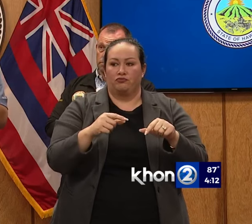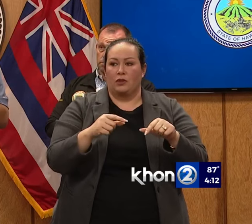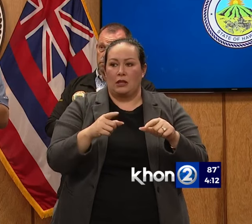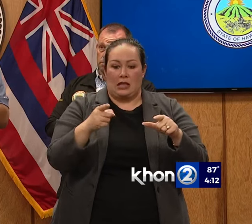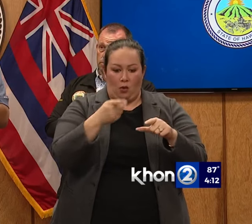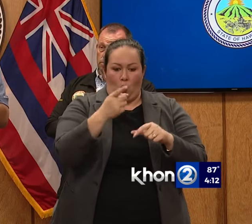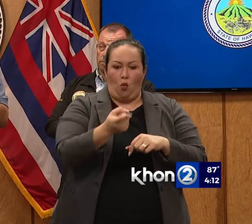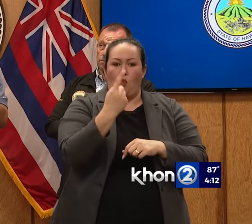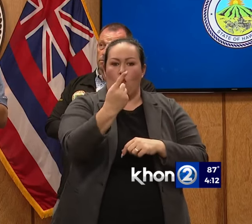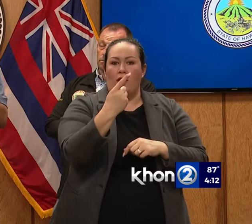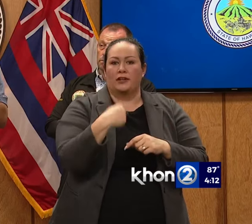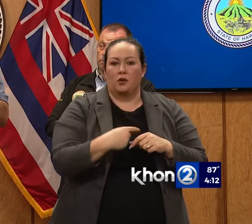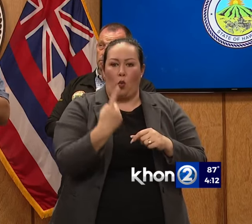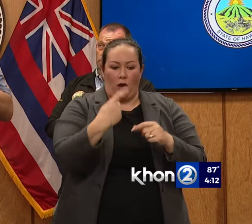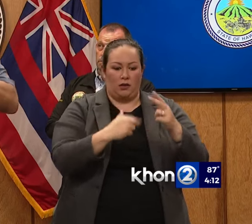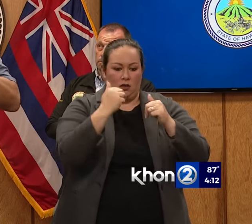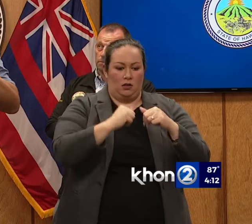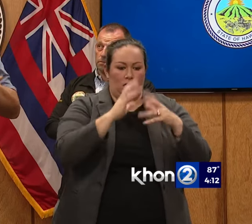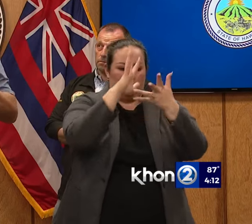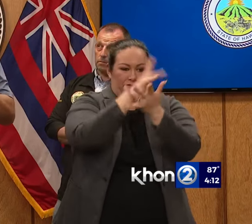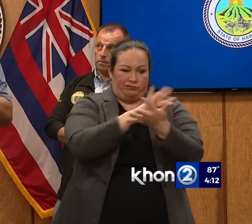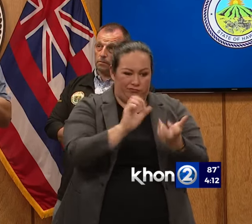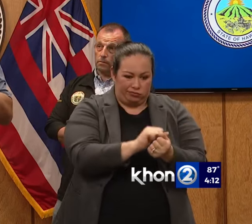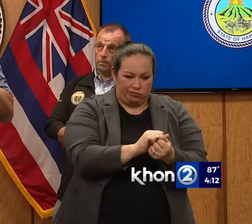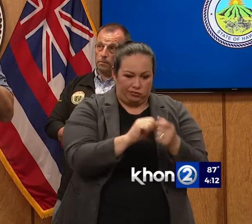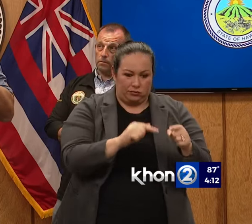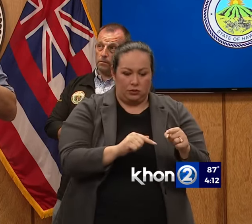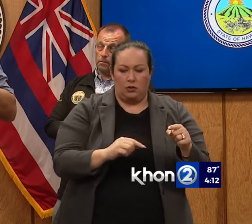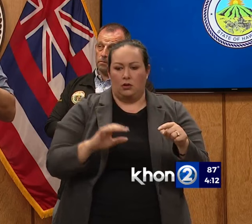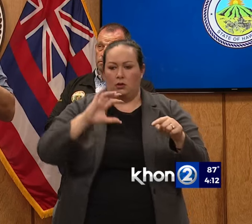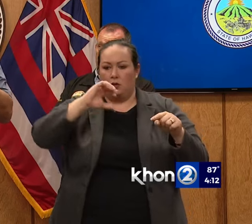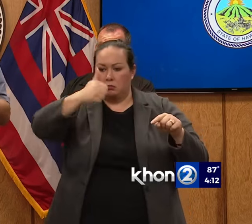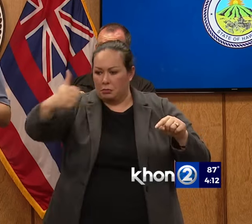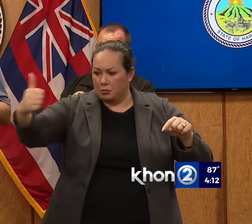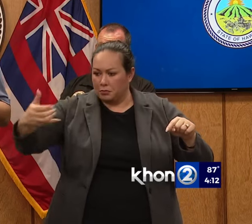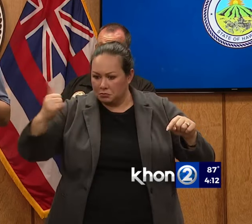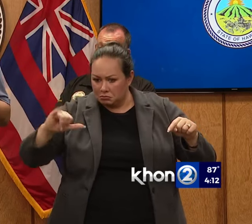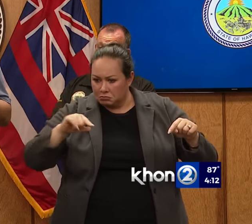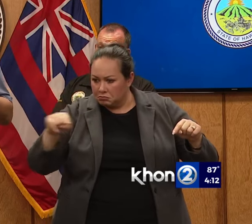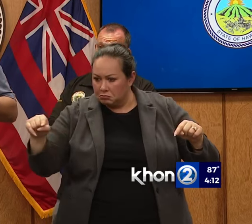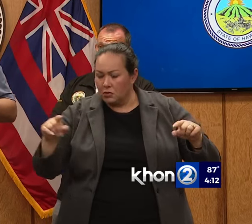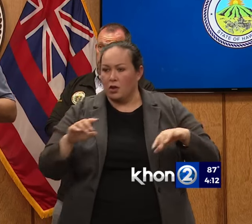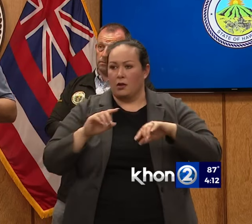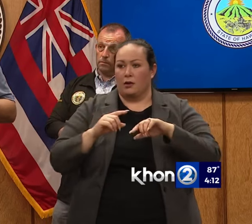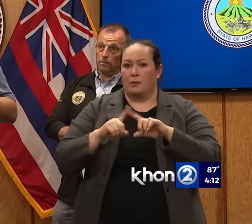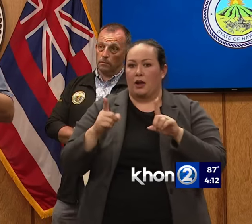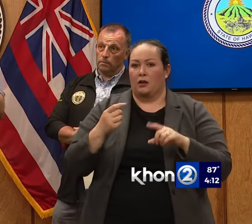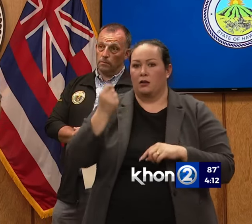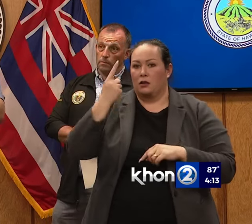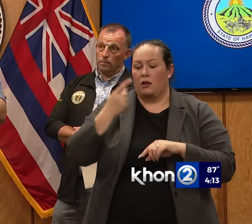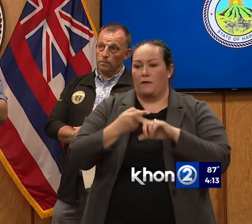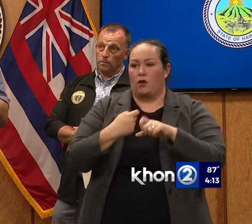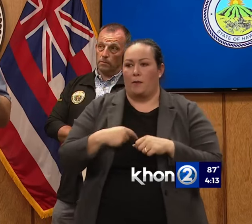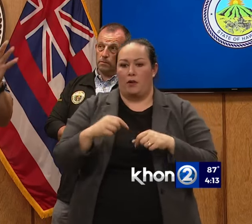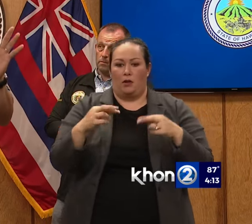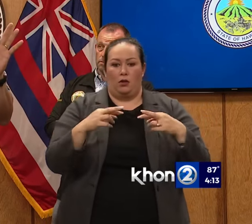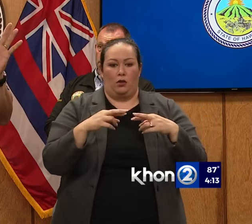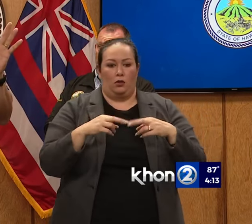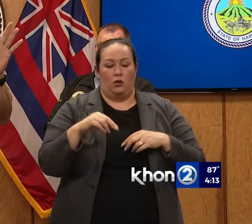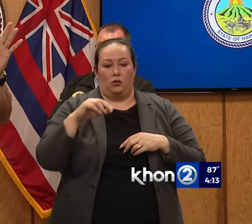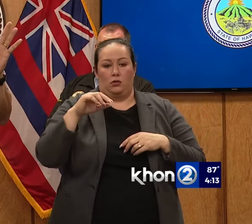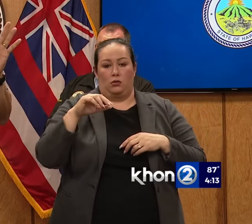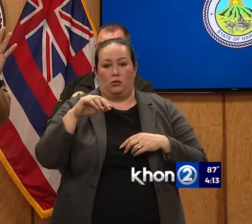intact. But the older neighborhood, from the Lahaina Luna Road, from the road down to Front Street,